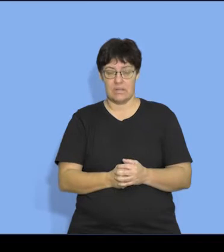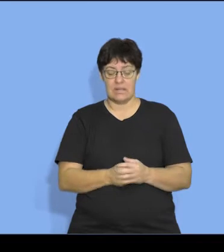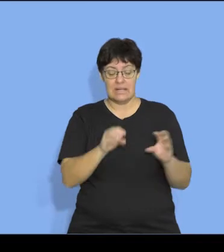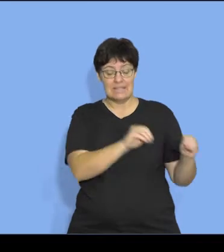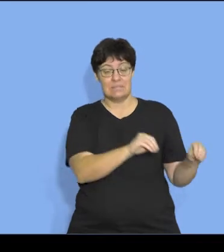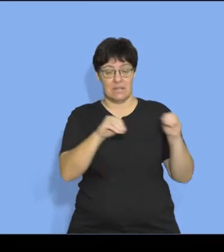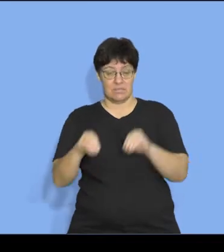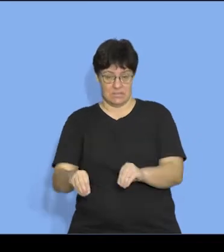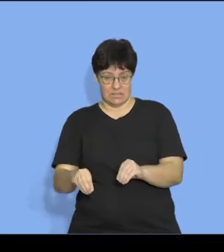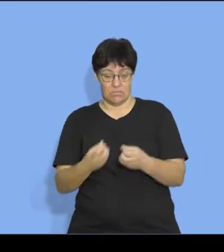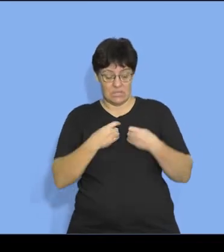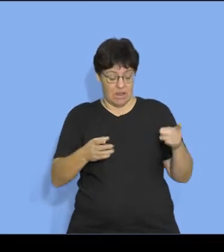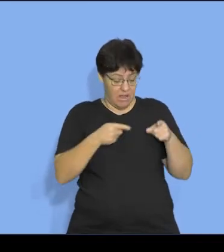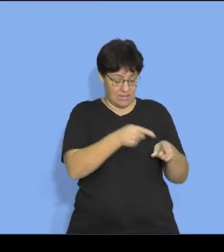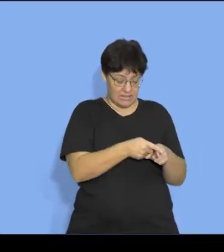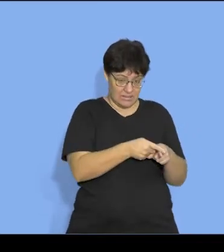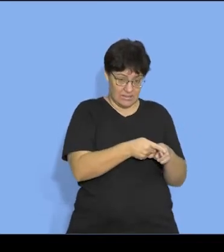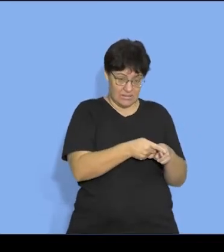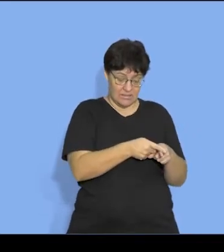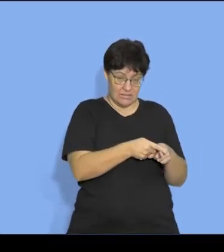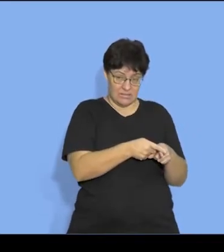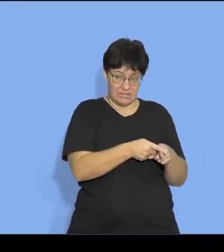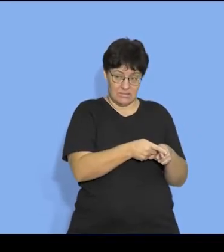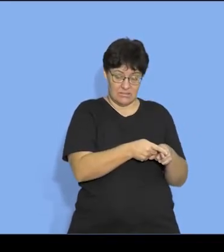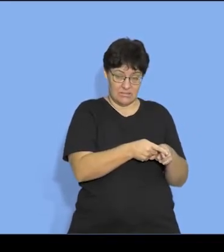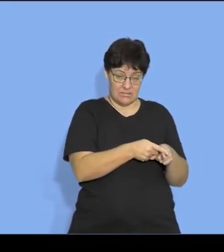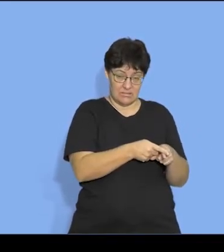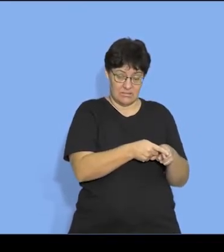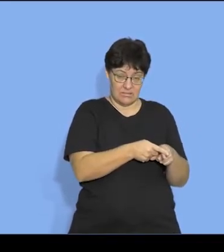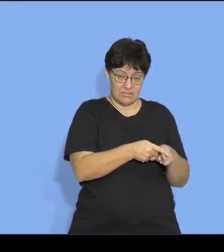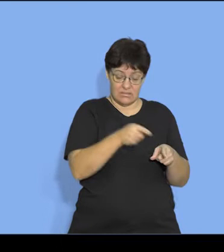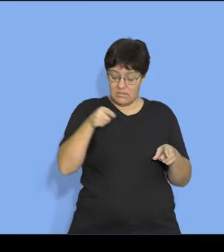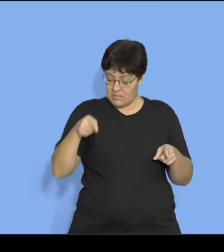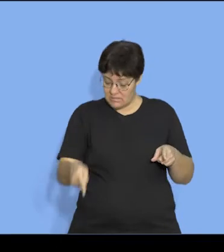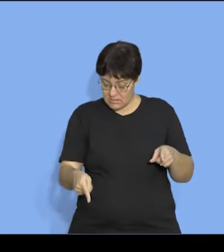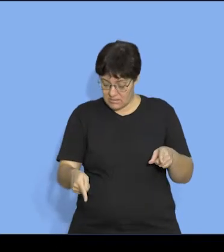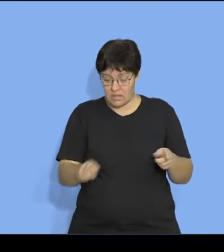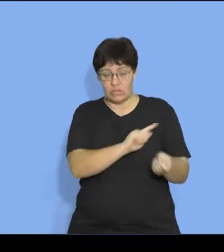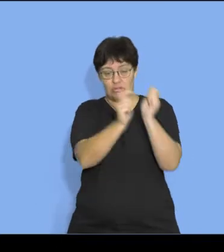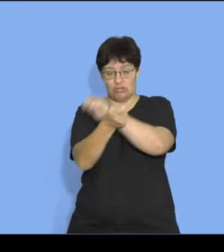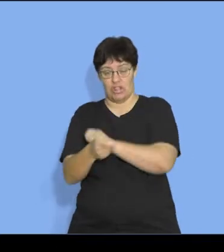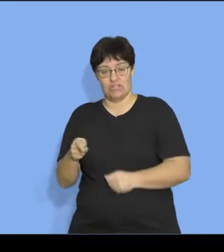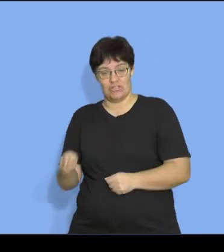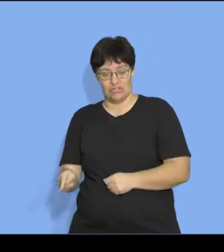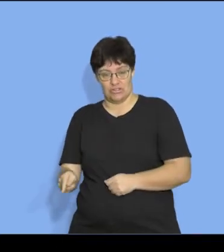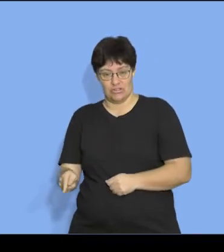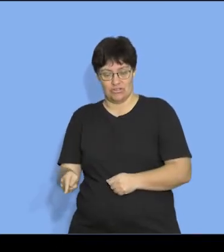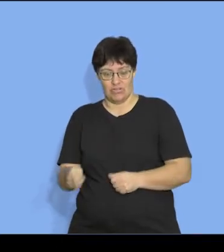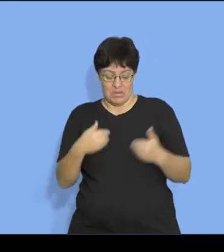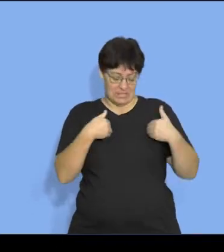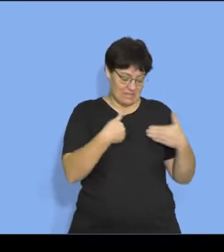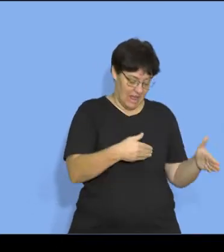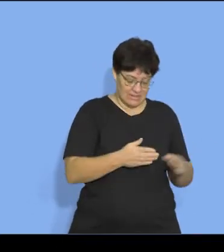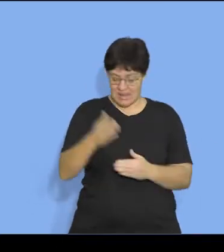Displacement, here we go, is the difference in position with respect to the